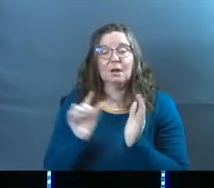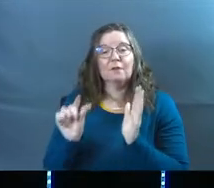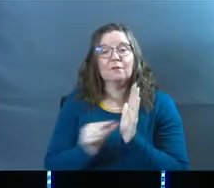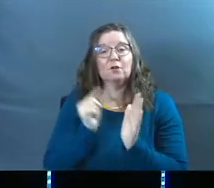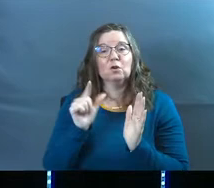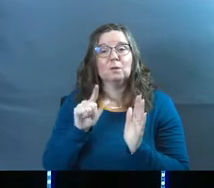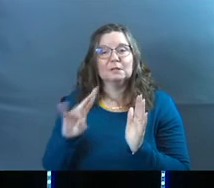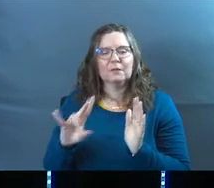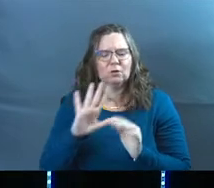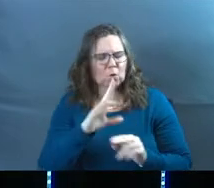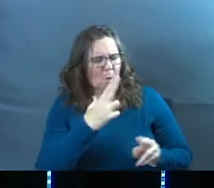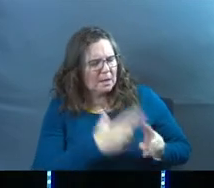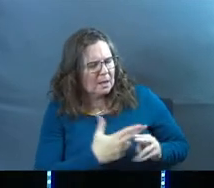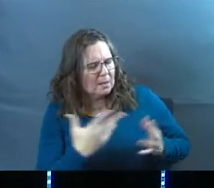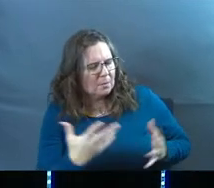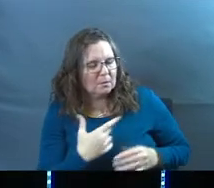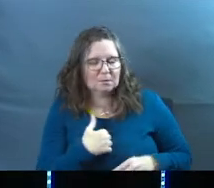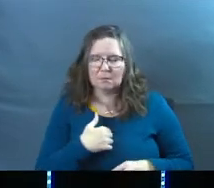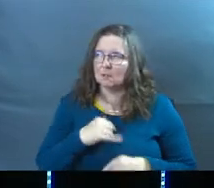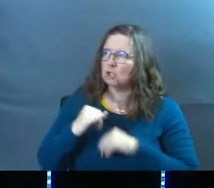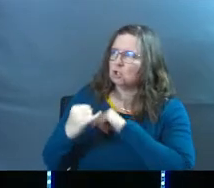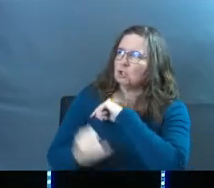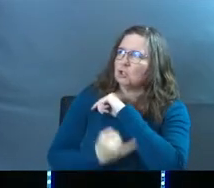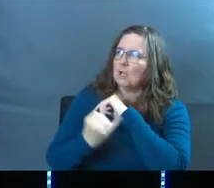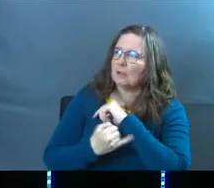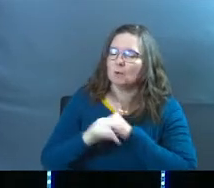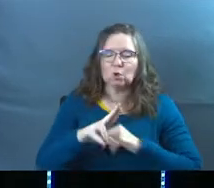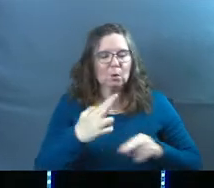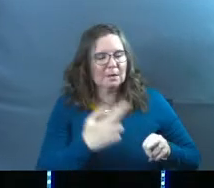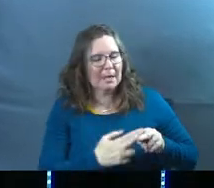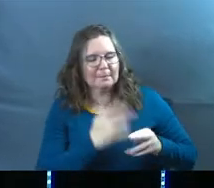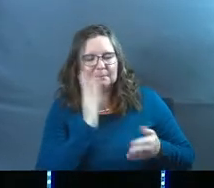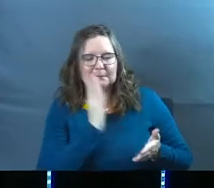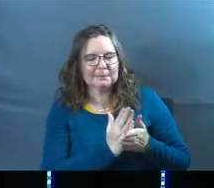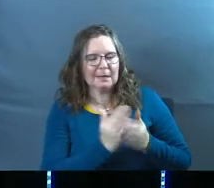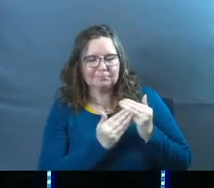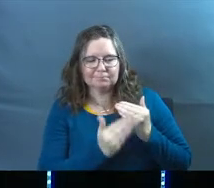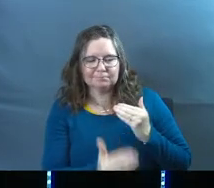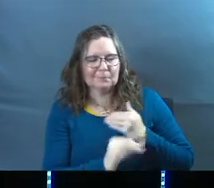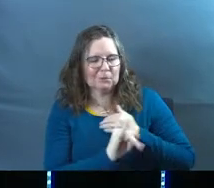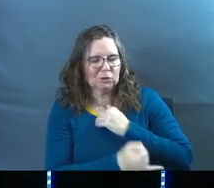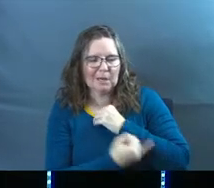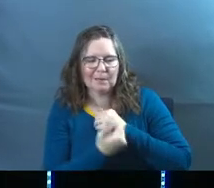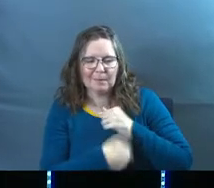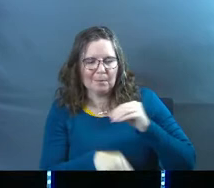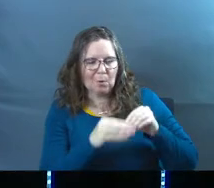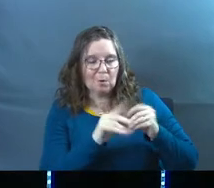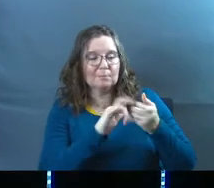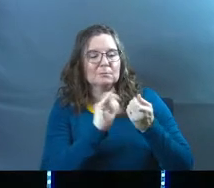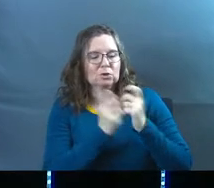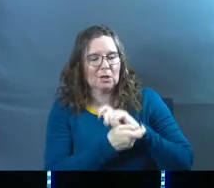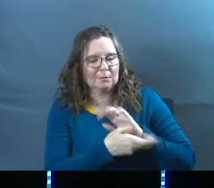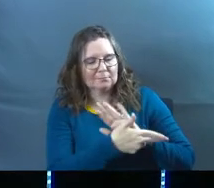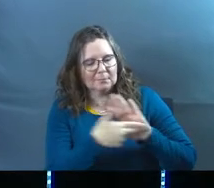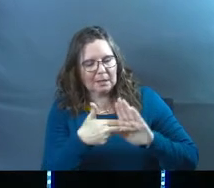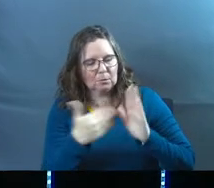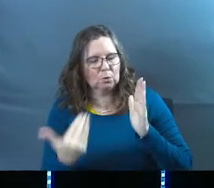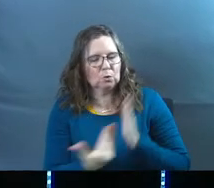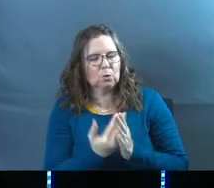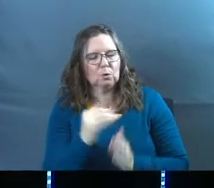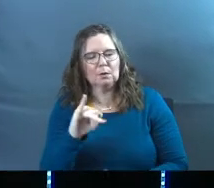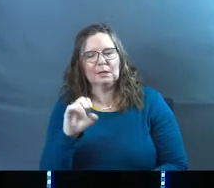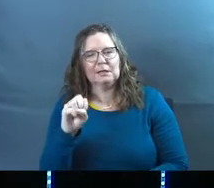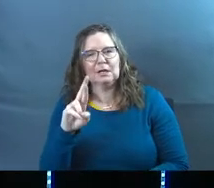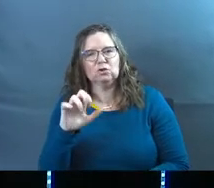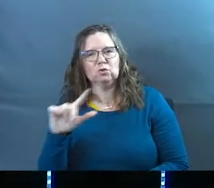27, what is your name? The man asked. He replied, Jacob. Your name will no longer be Jacob, the man told him. From now on, you will be called